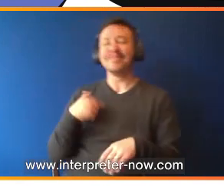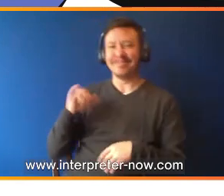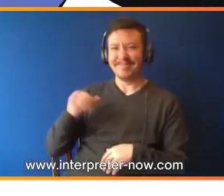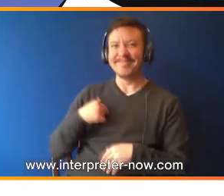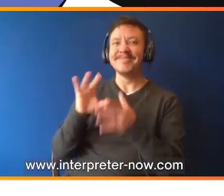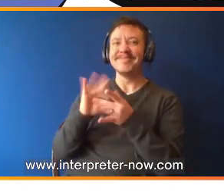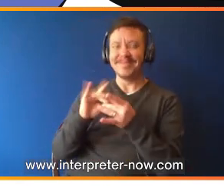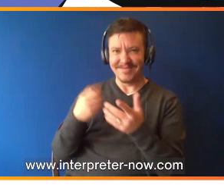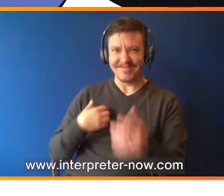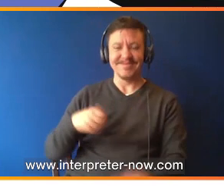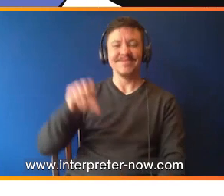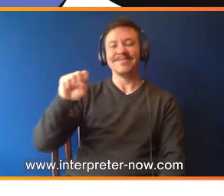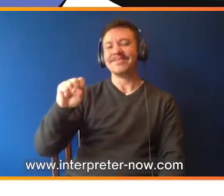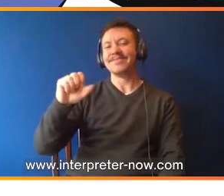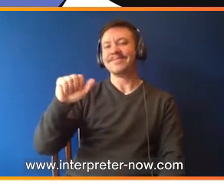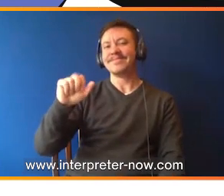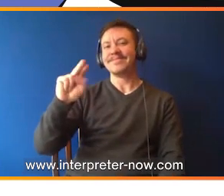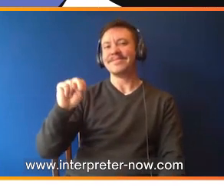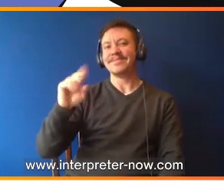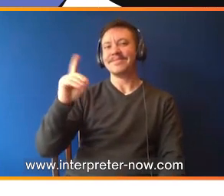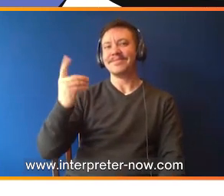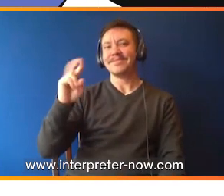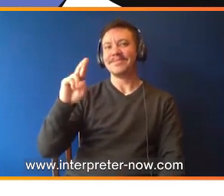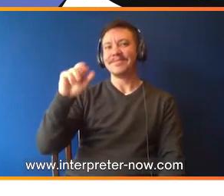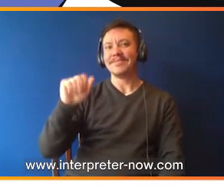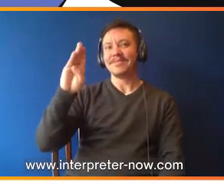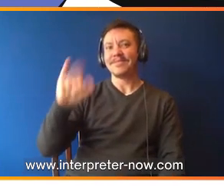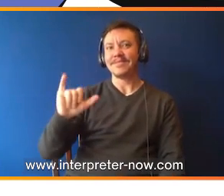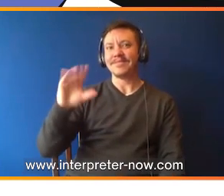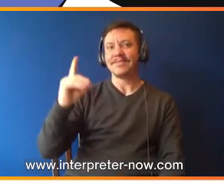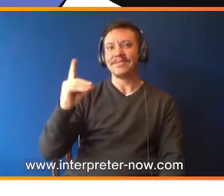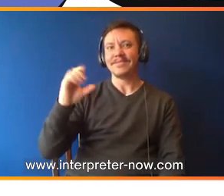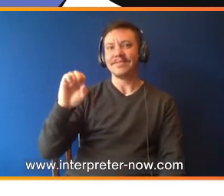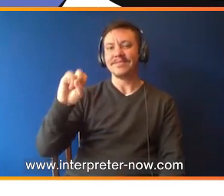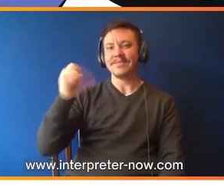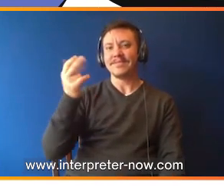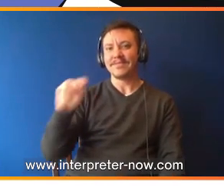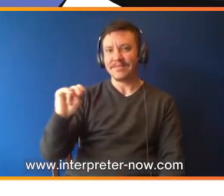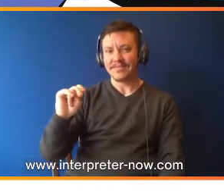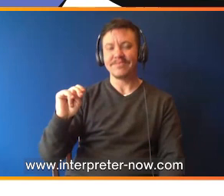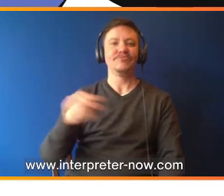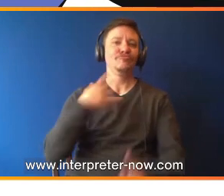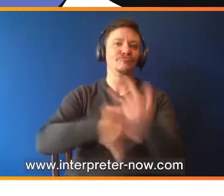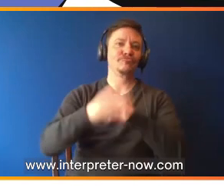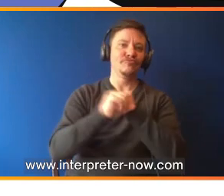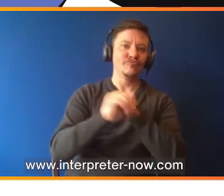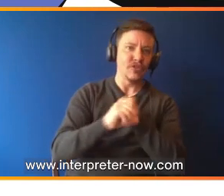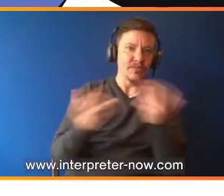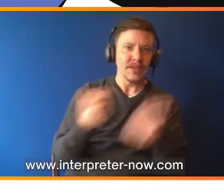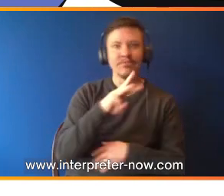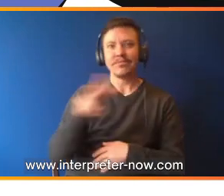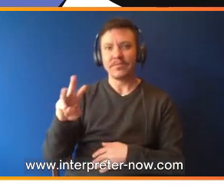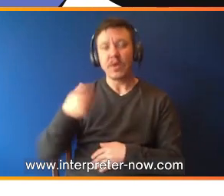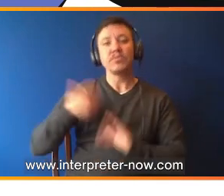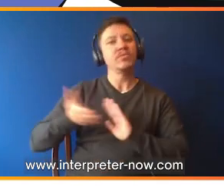So my alias is Sandra By Design. So you can find me on all social media under the alias Sandra By Design, also sandrabydesign.com.